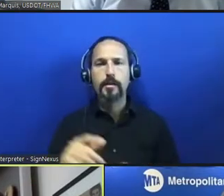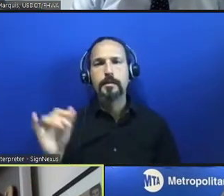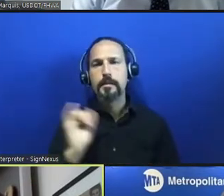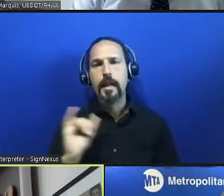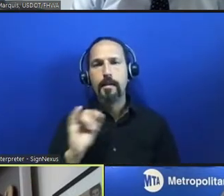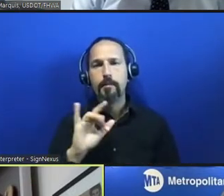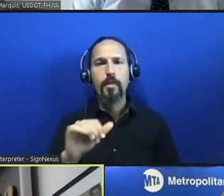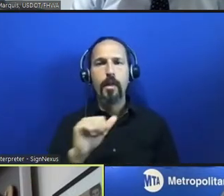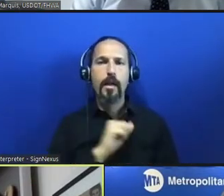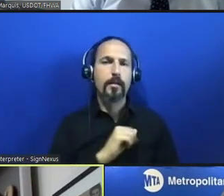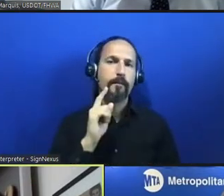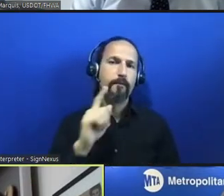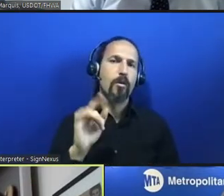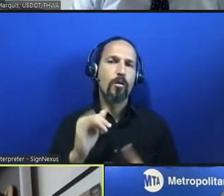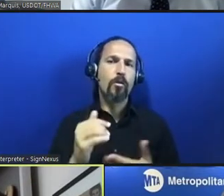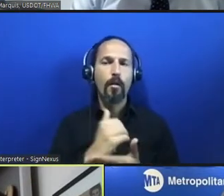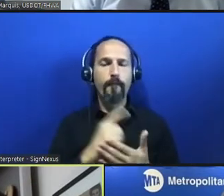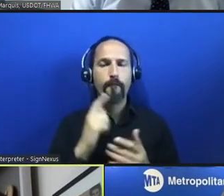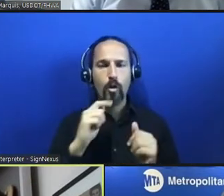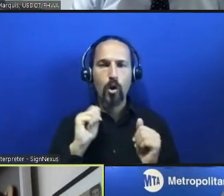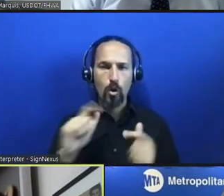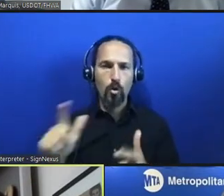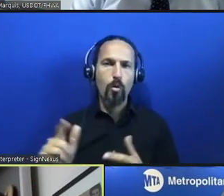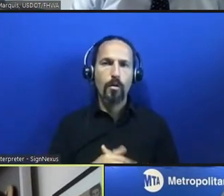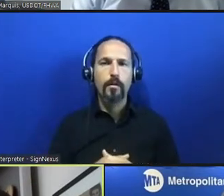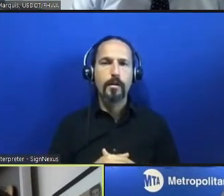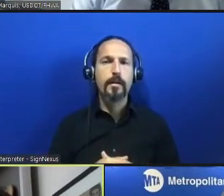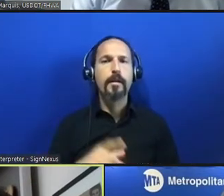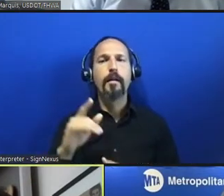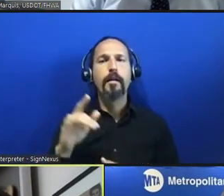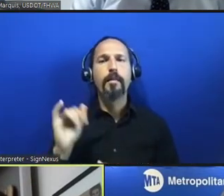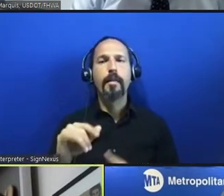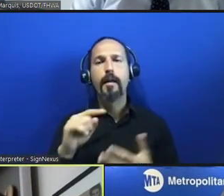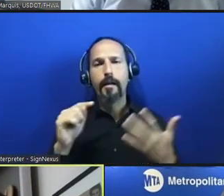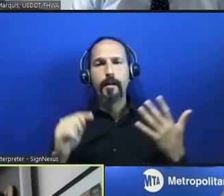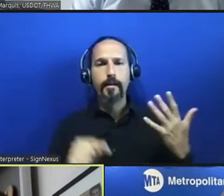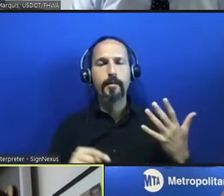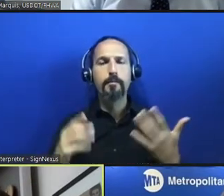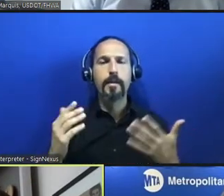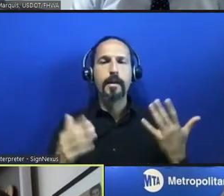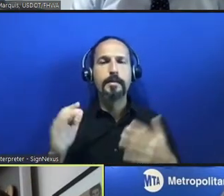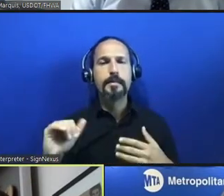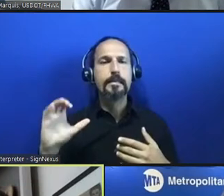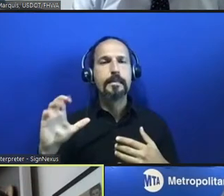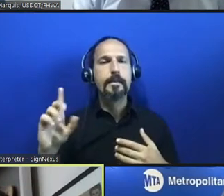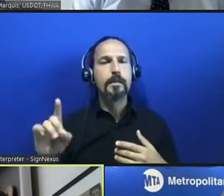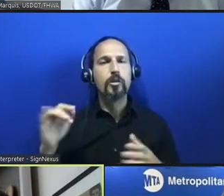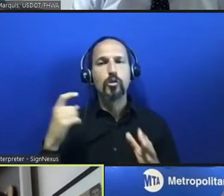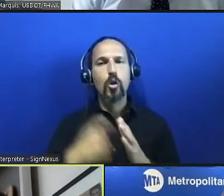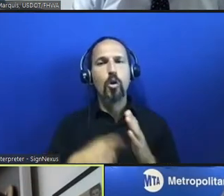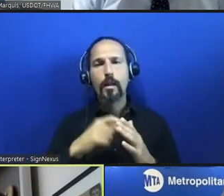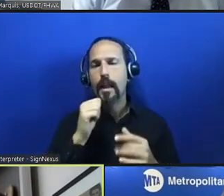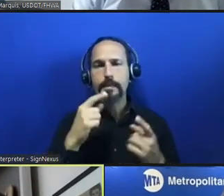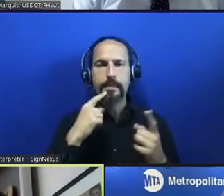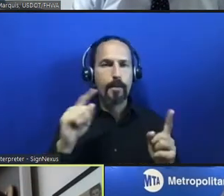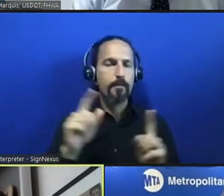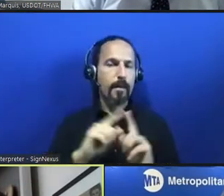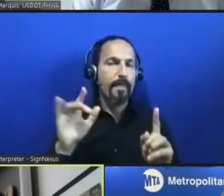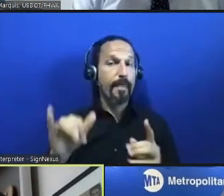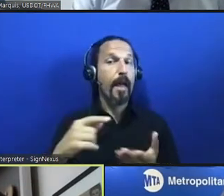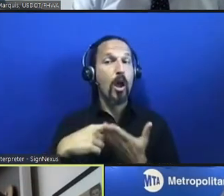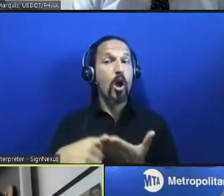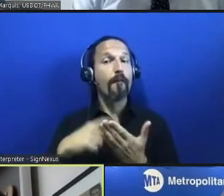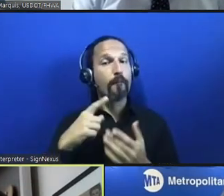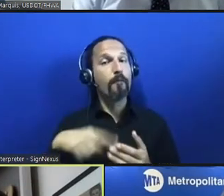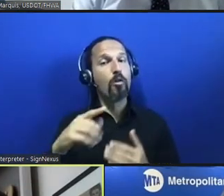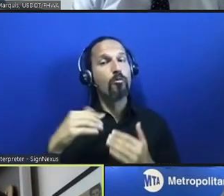attitude as a revenue congestion pricing for everyone given these and other factors May well be that CBD tolling does not achieve its goals but that's an argument for